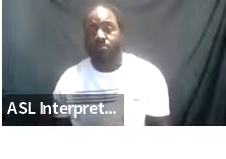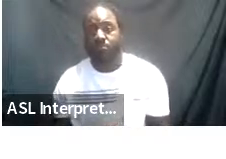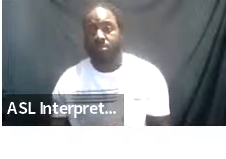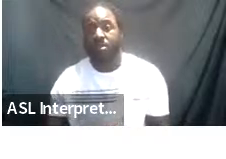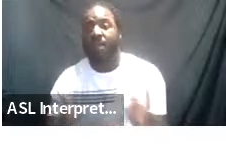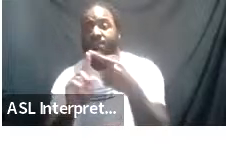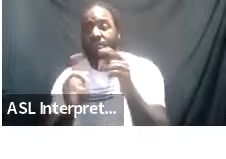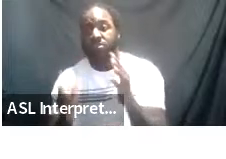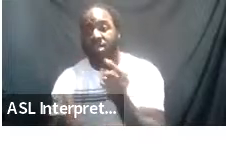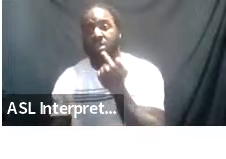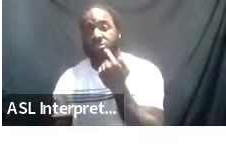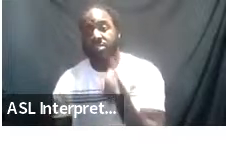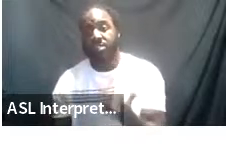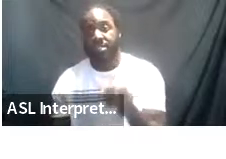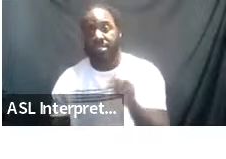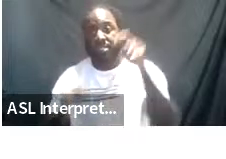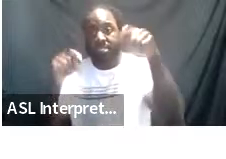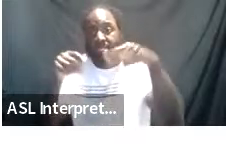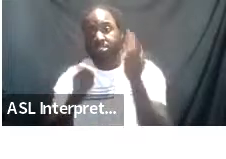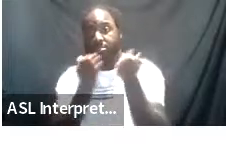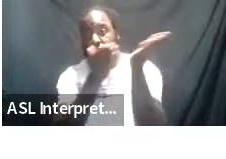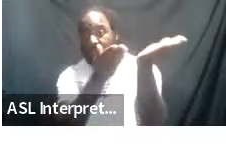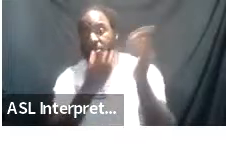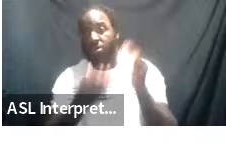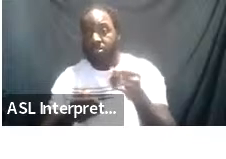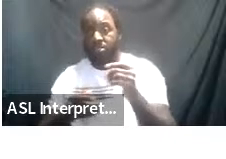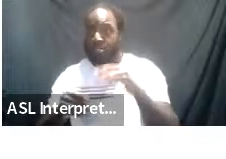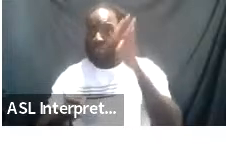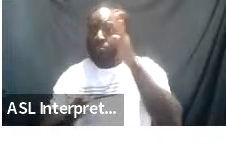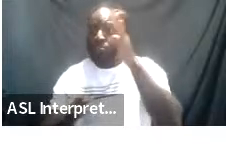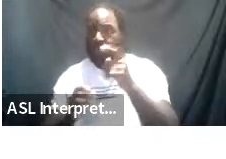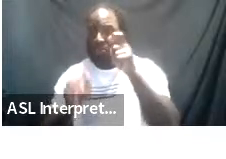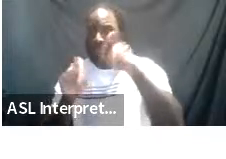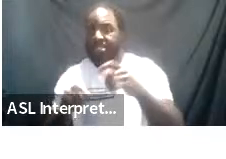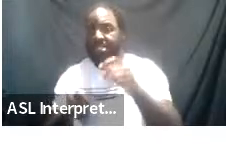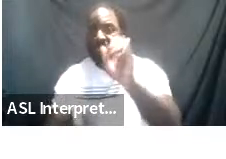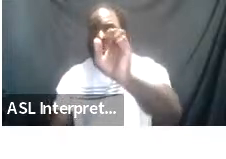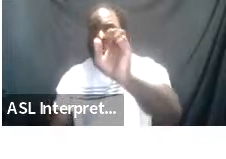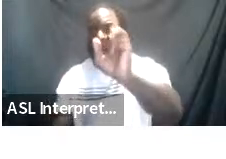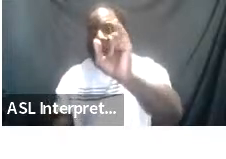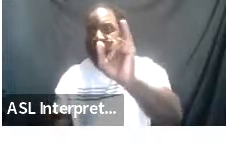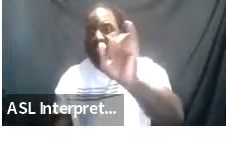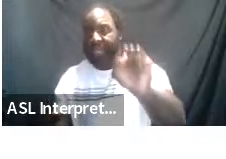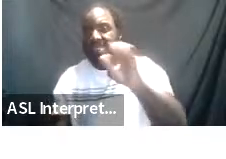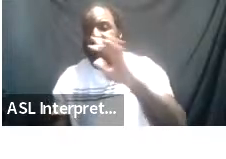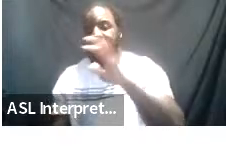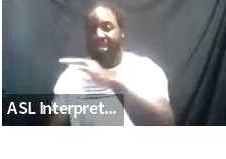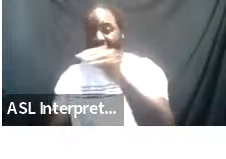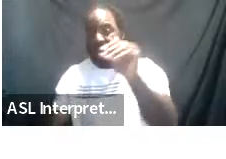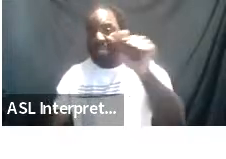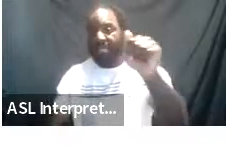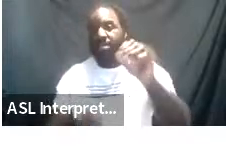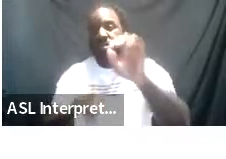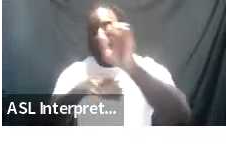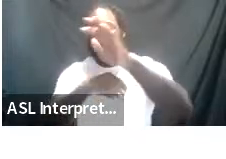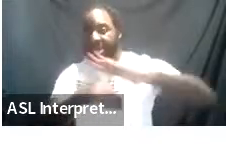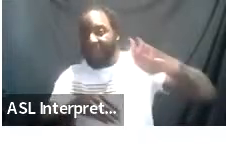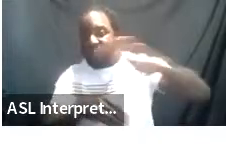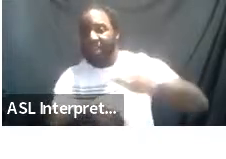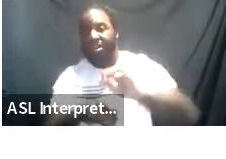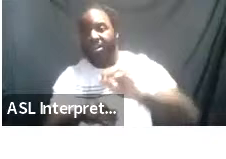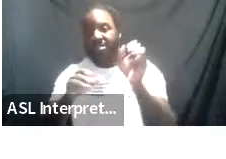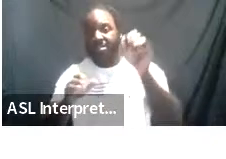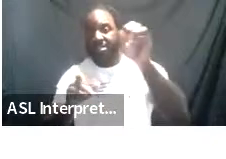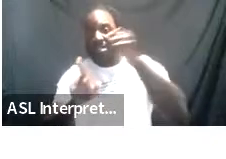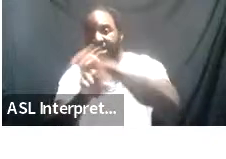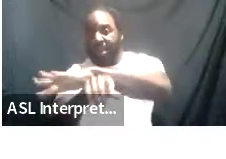First, I would say this proposal definitely will require an EIS, an environmental impact statement, that will require us